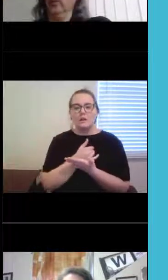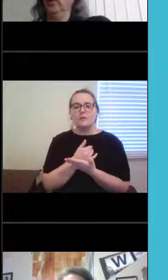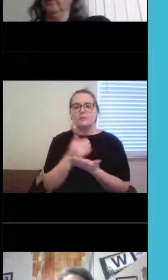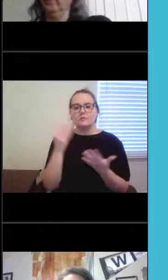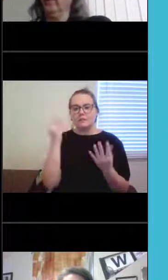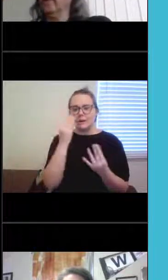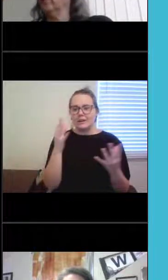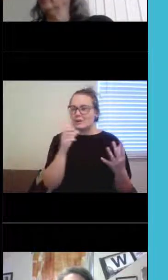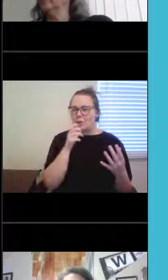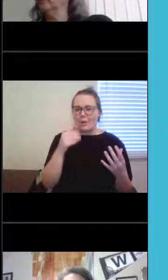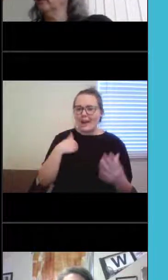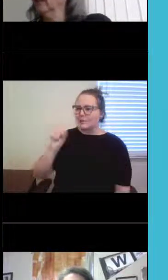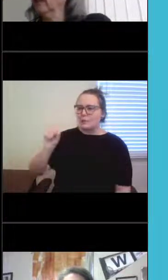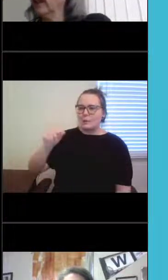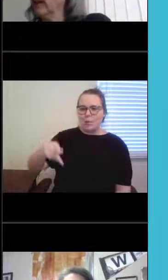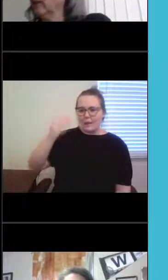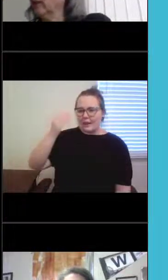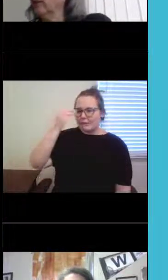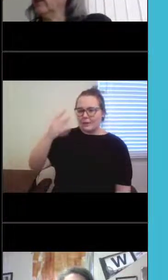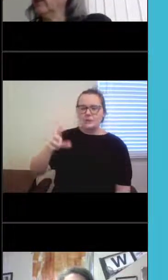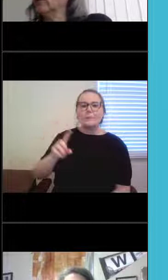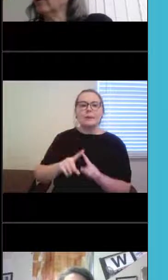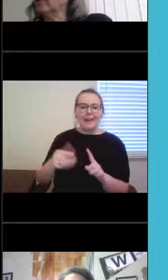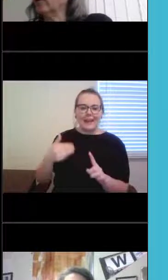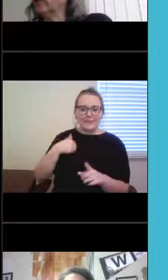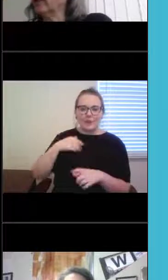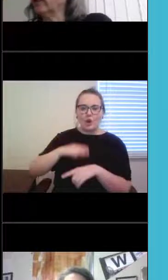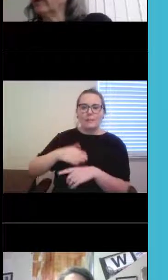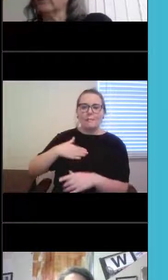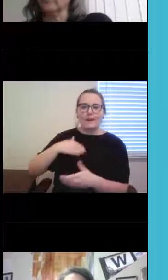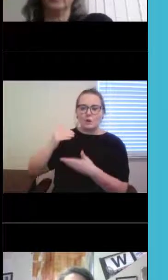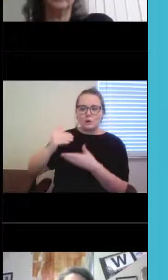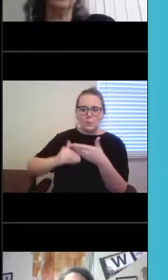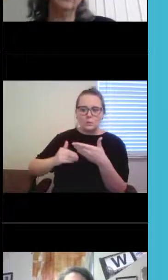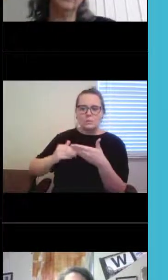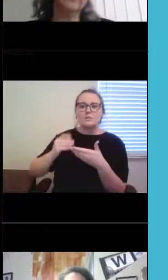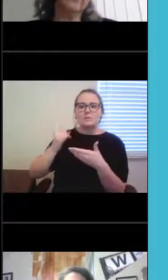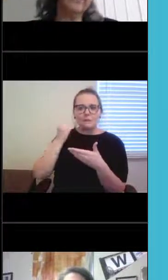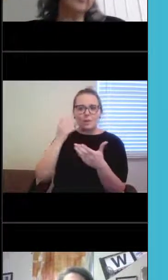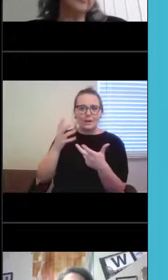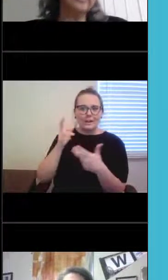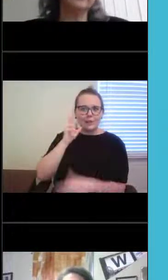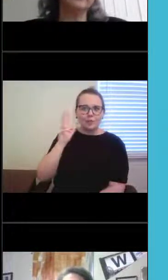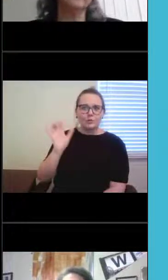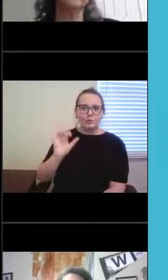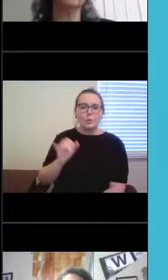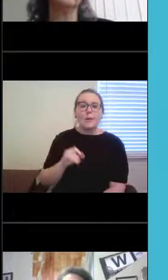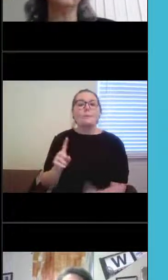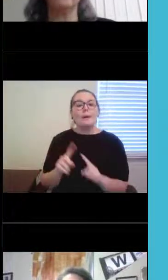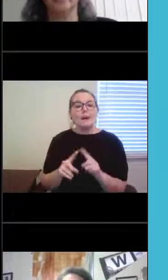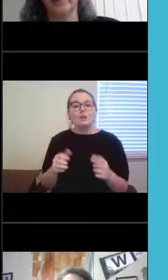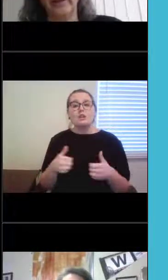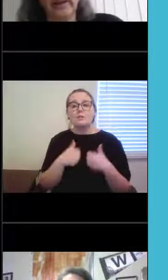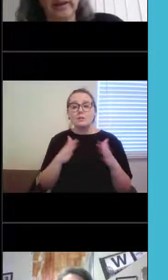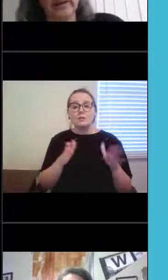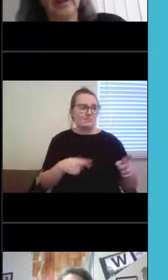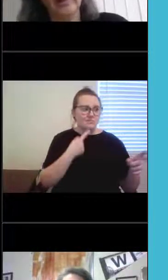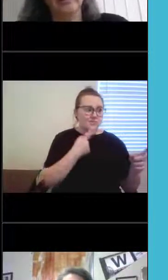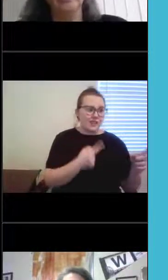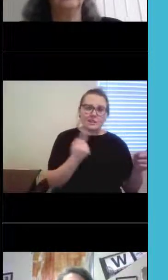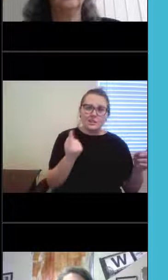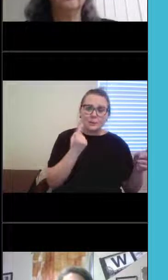have the supporter information, but I have it on my notes if people want to hear that as well. And survivors basically said, you know, tell